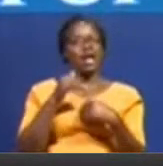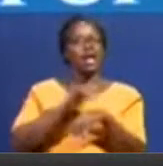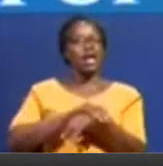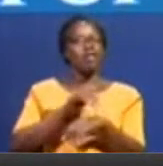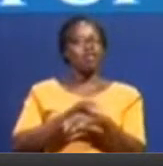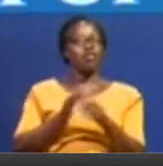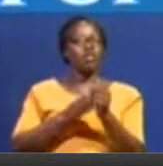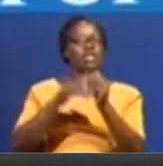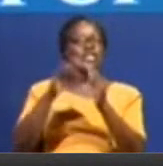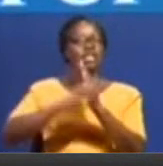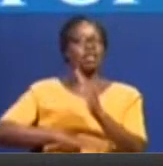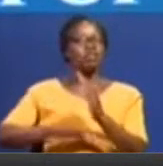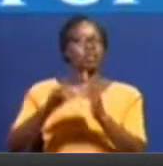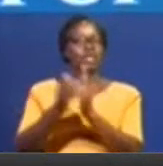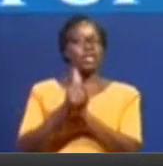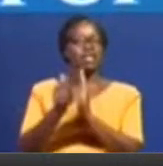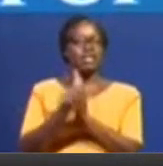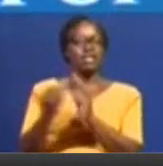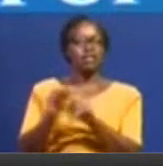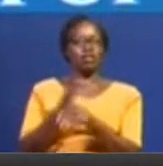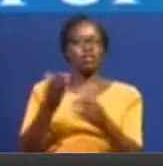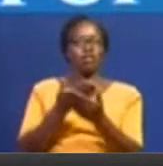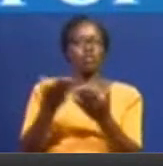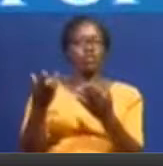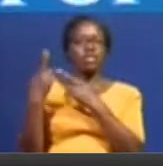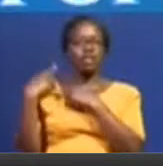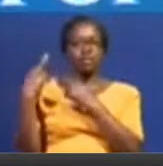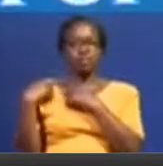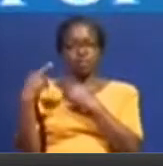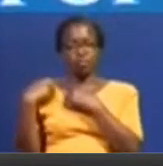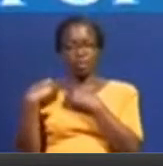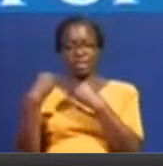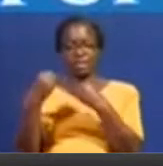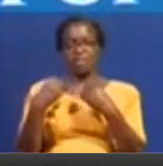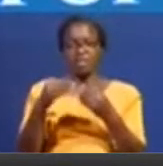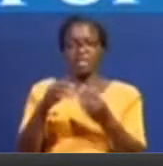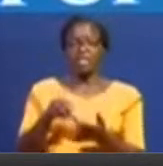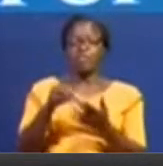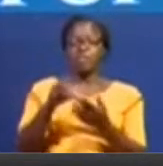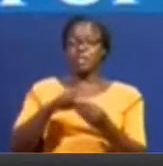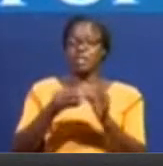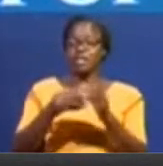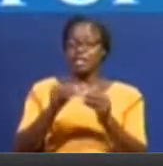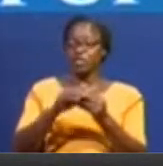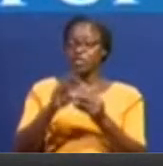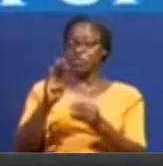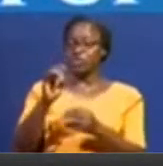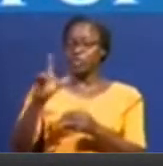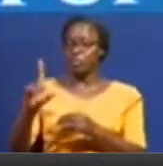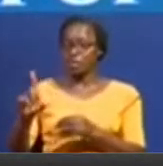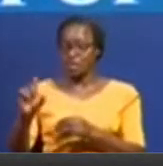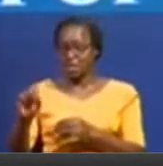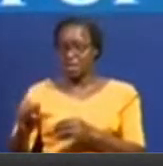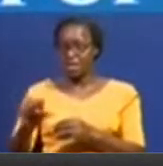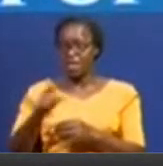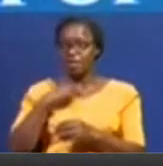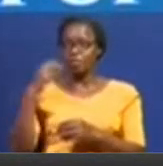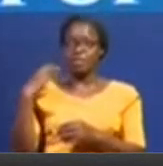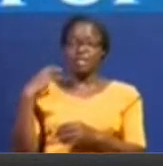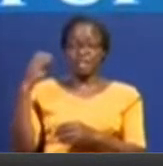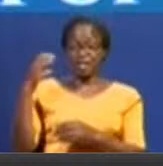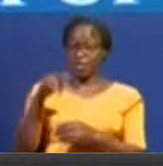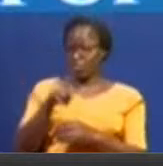good leadership skills, because in most of these assignments, especially in the creation of the bills, I ended up being the